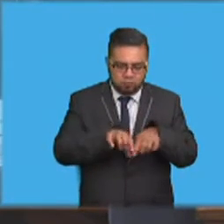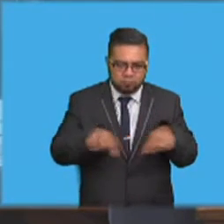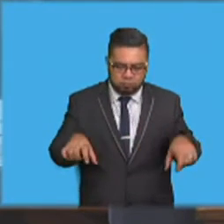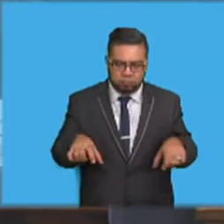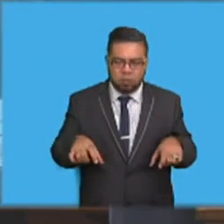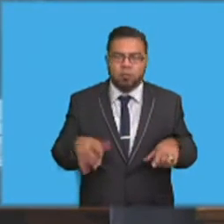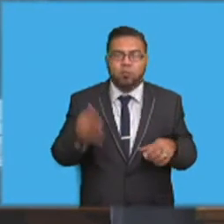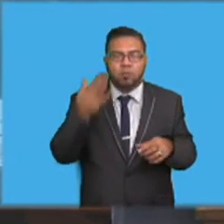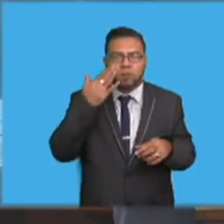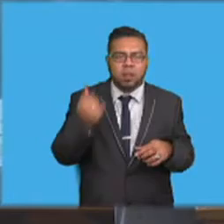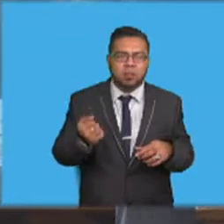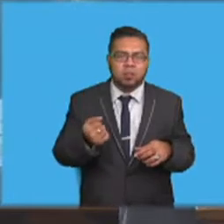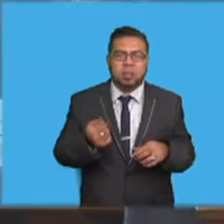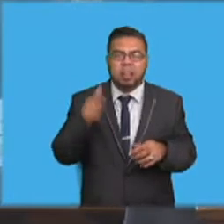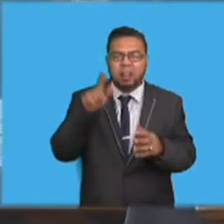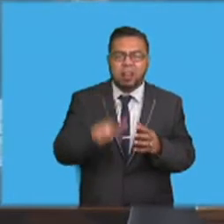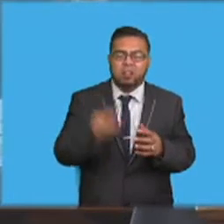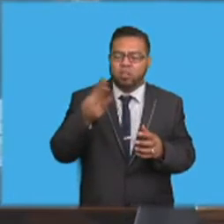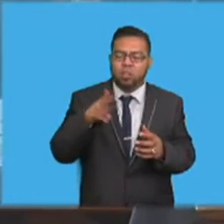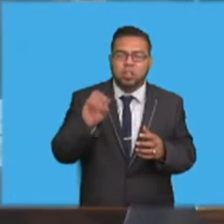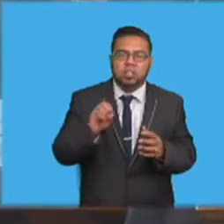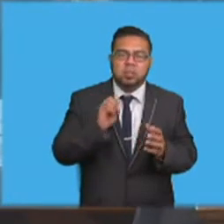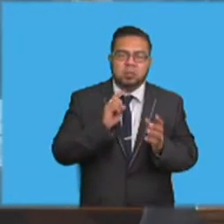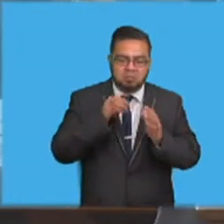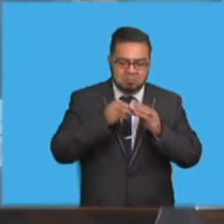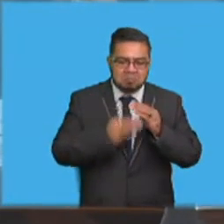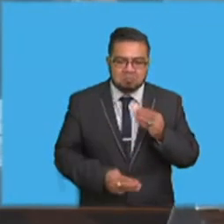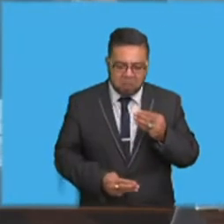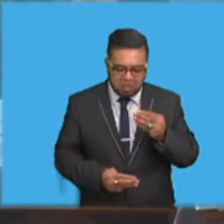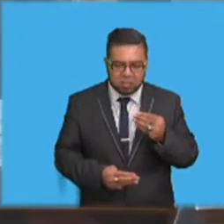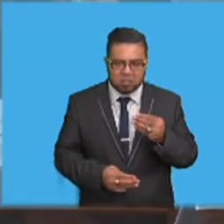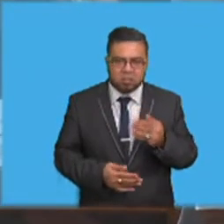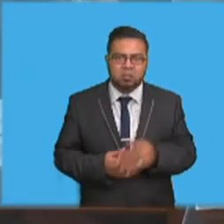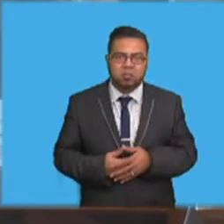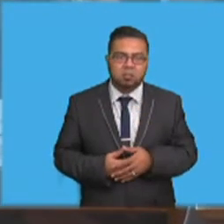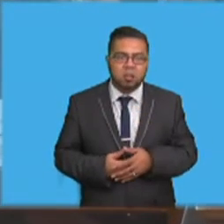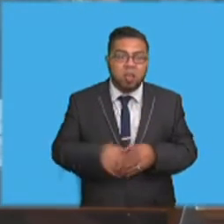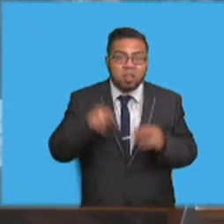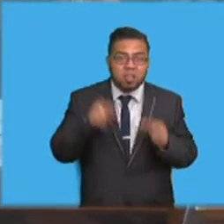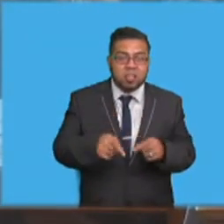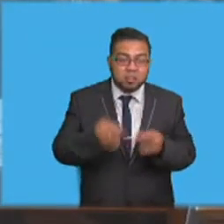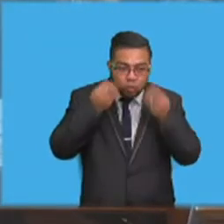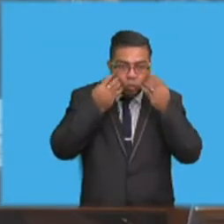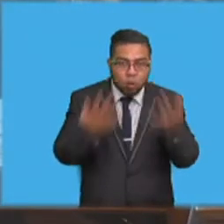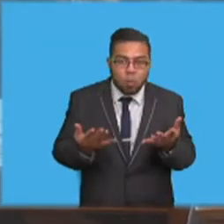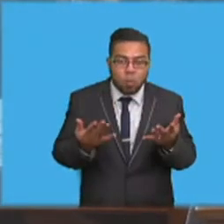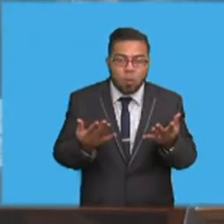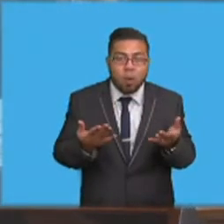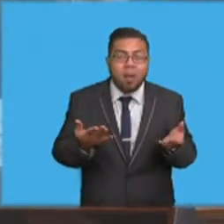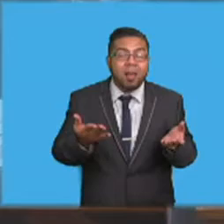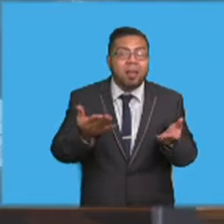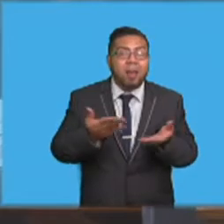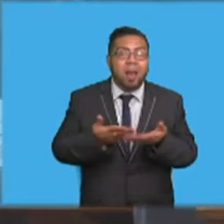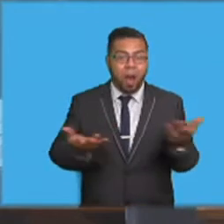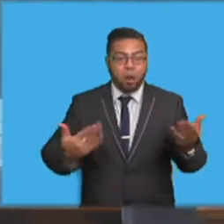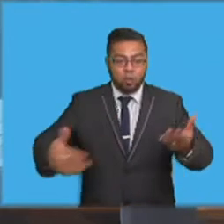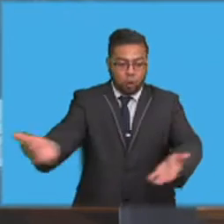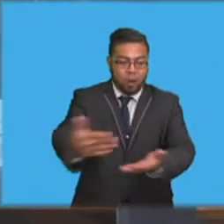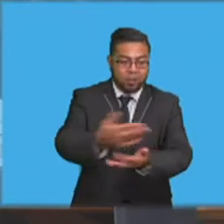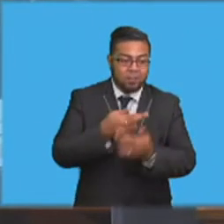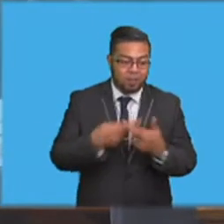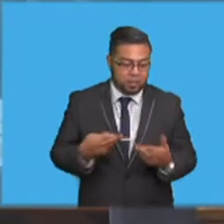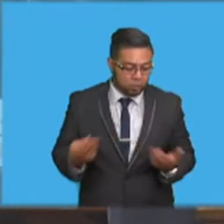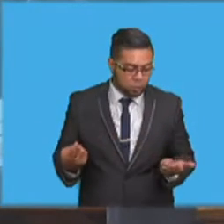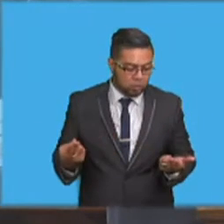less than 30 meters. This, Madam Speaker, is an indication of how our collective resource of beach